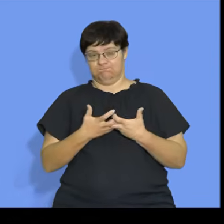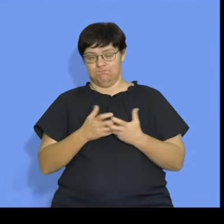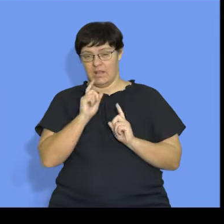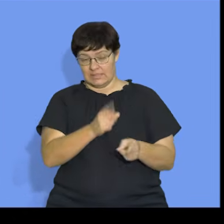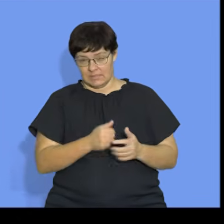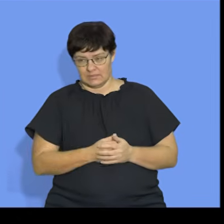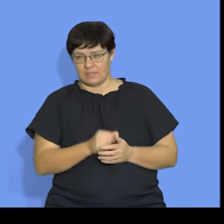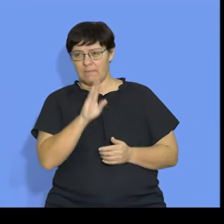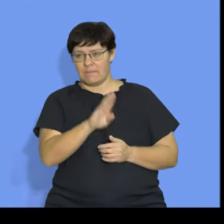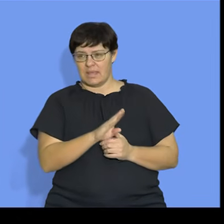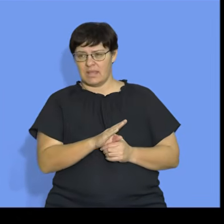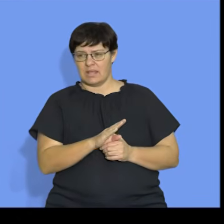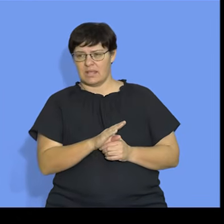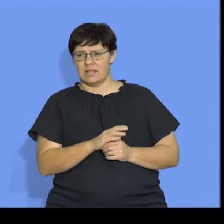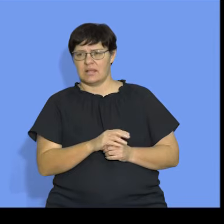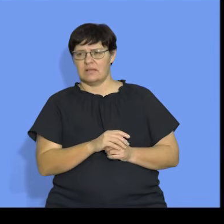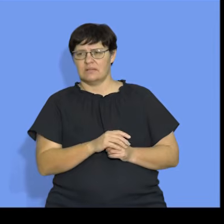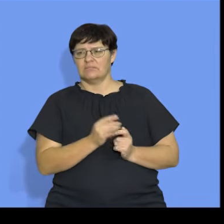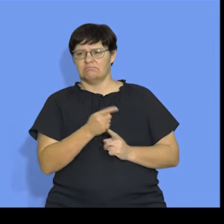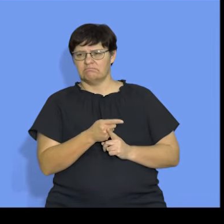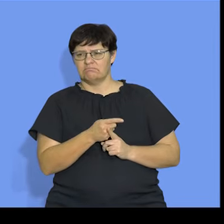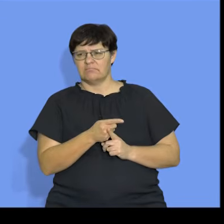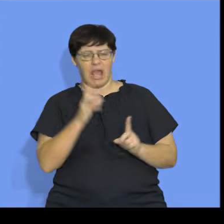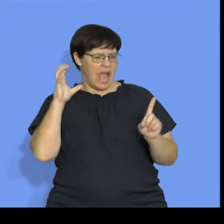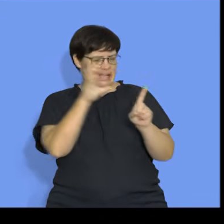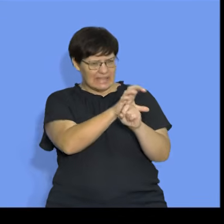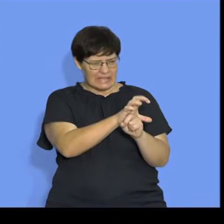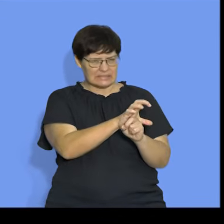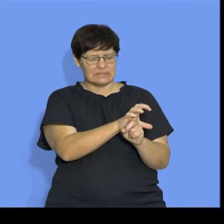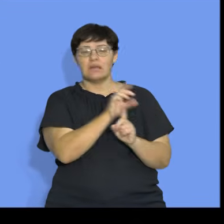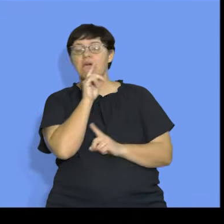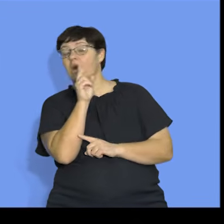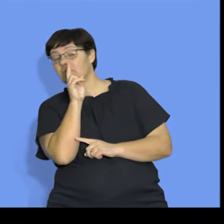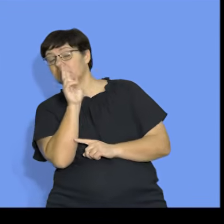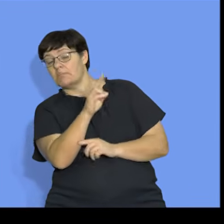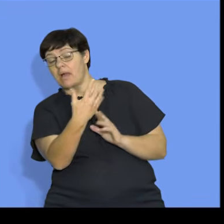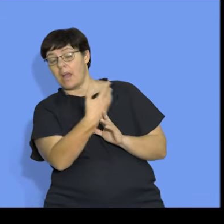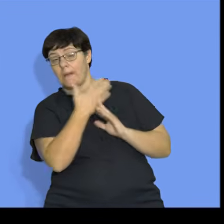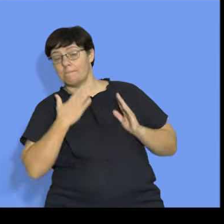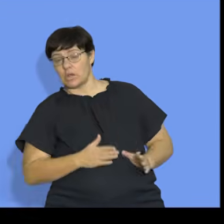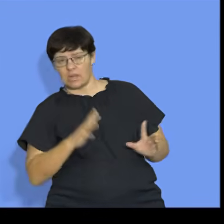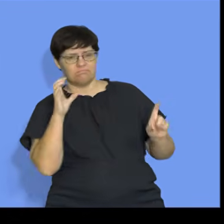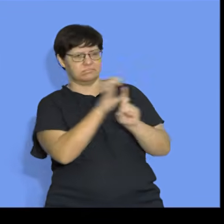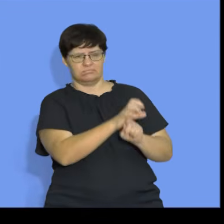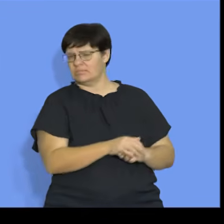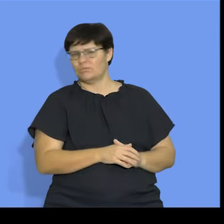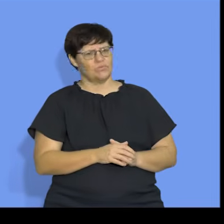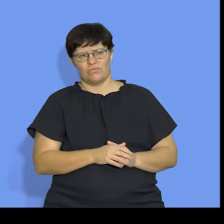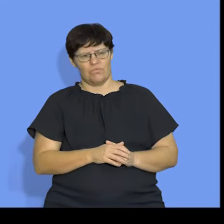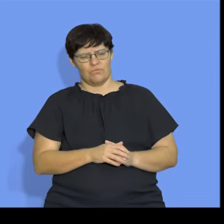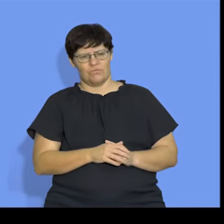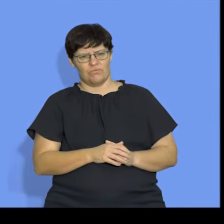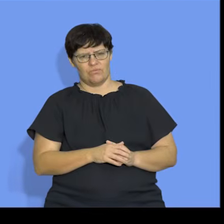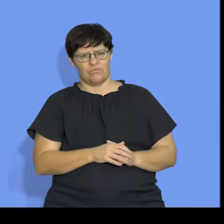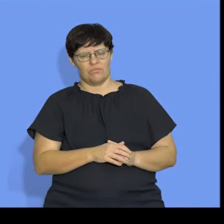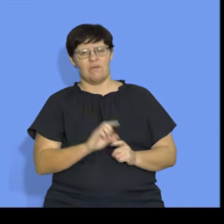B, they detect disease-causing agents as soon as it enters the body. No, guys, they can't. They've got